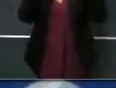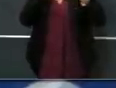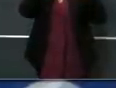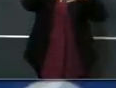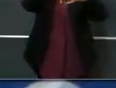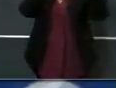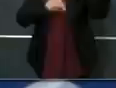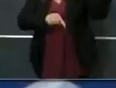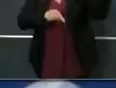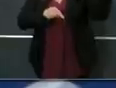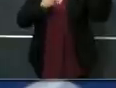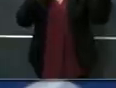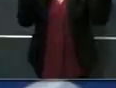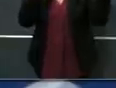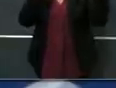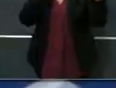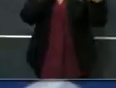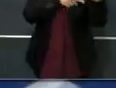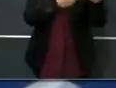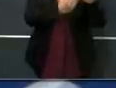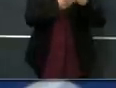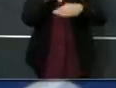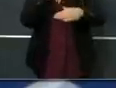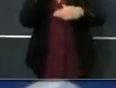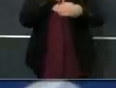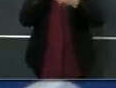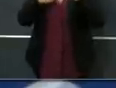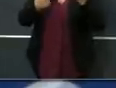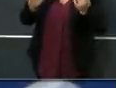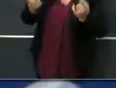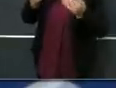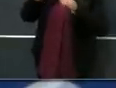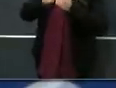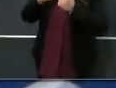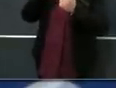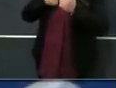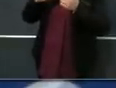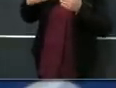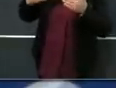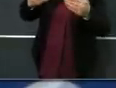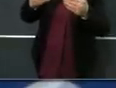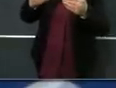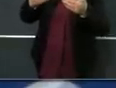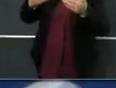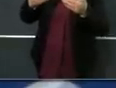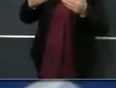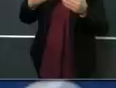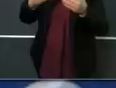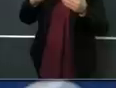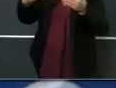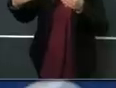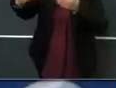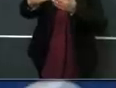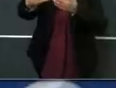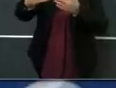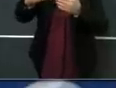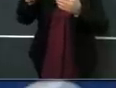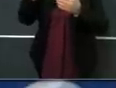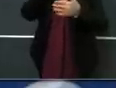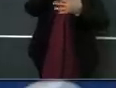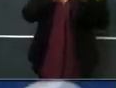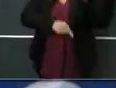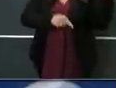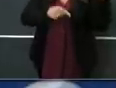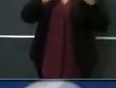categories where we are advancing those conversations at the local level, incorporating their thoughts and